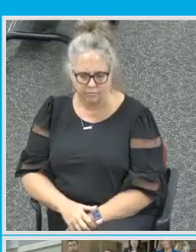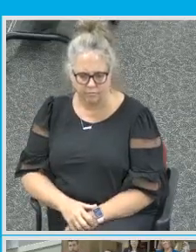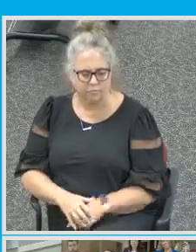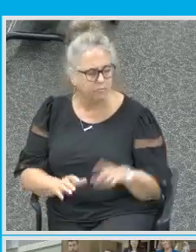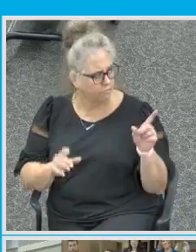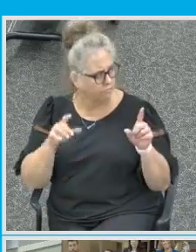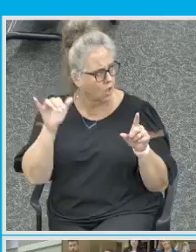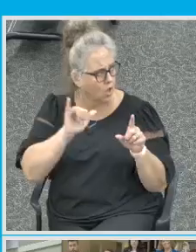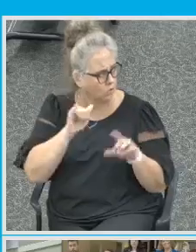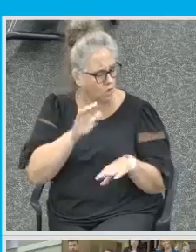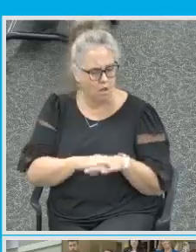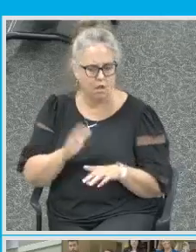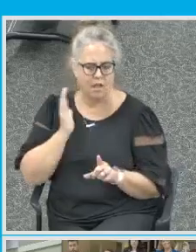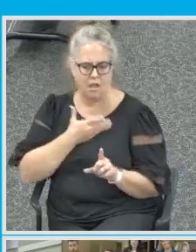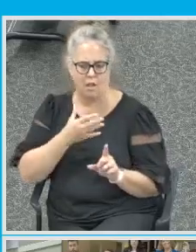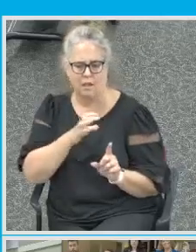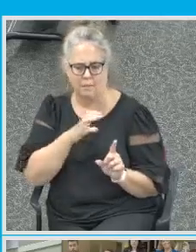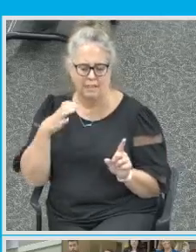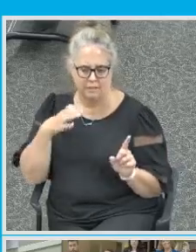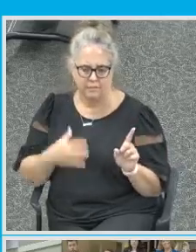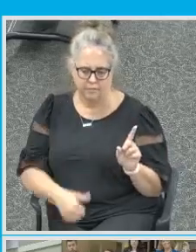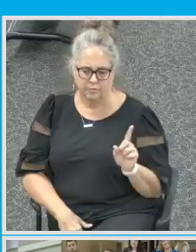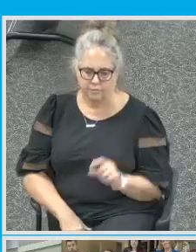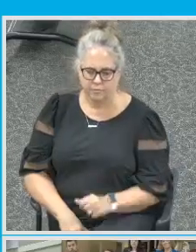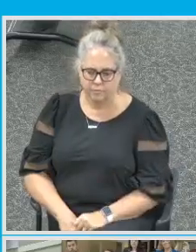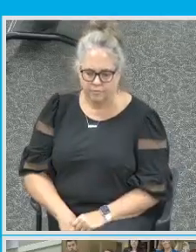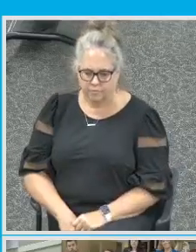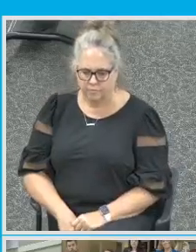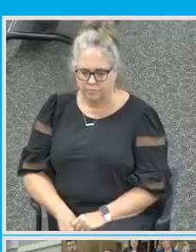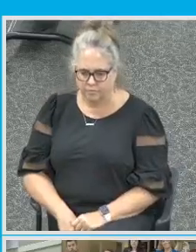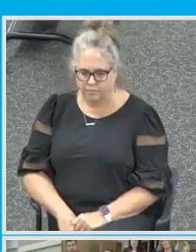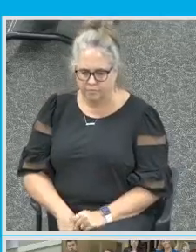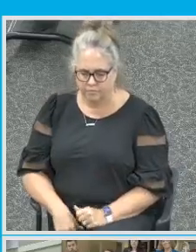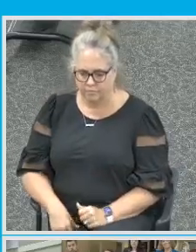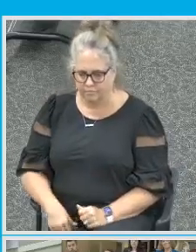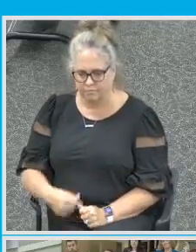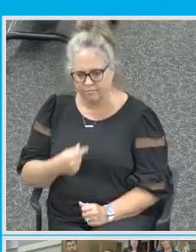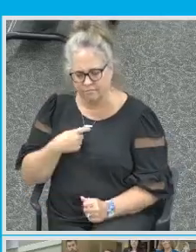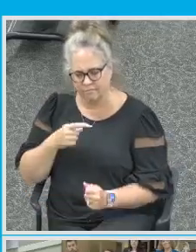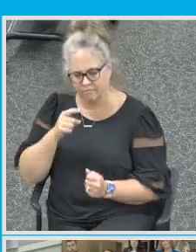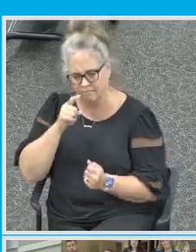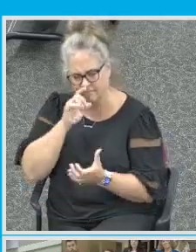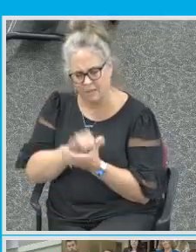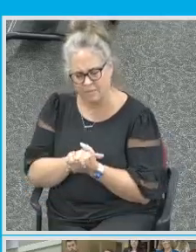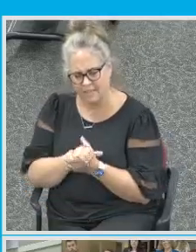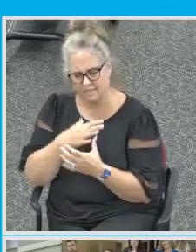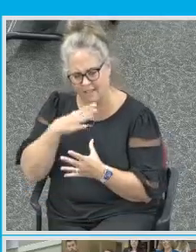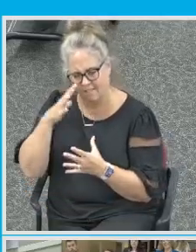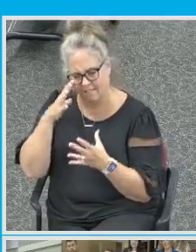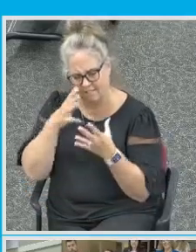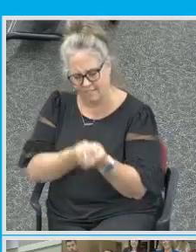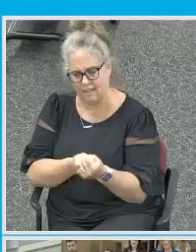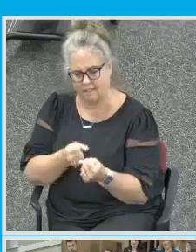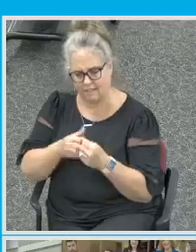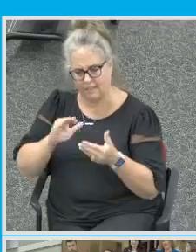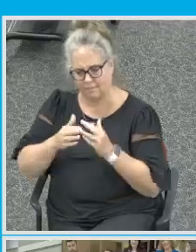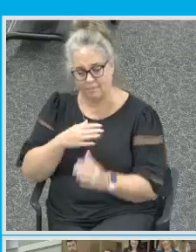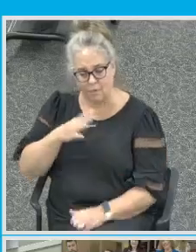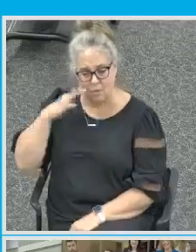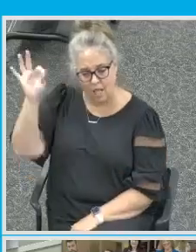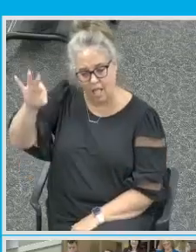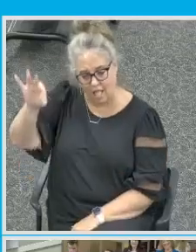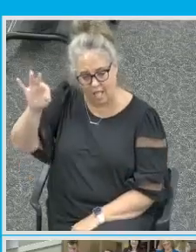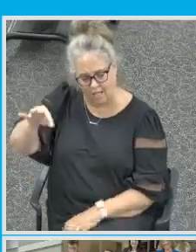Awesome. Thank you so much for your time. Because I'm in the faith community, you're going to get like a long closing and sermon after sermon after sermon. So don't worry about